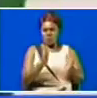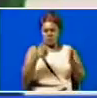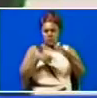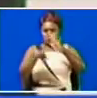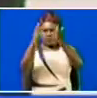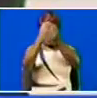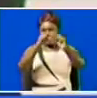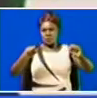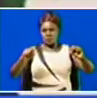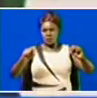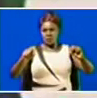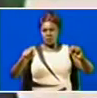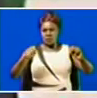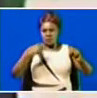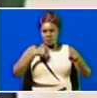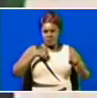House.